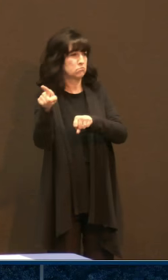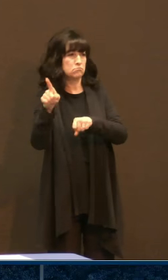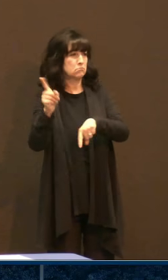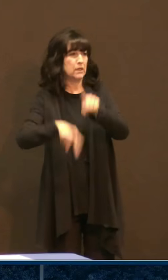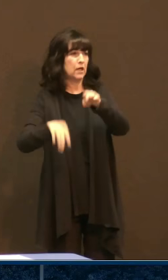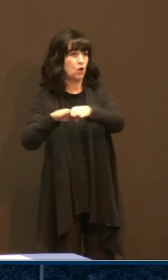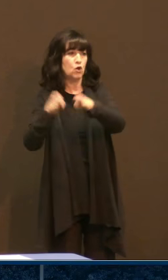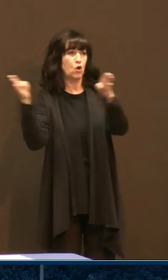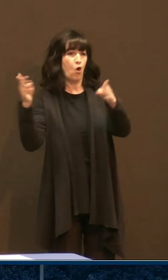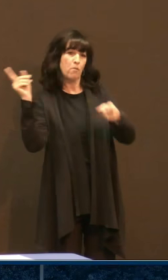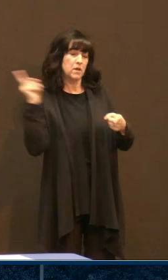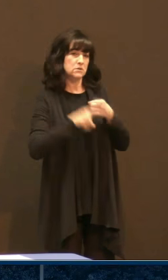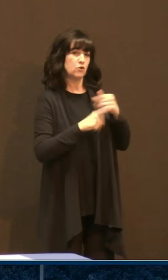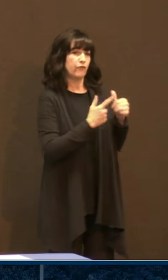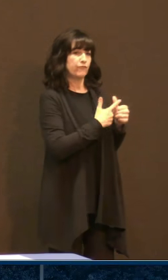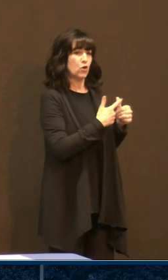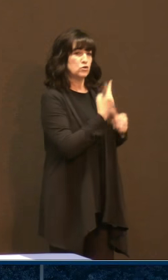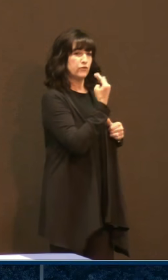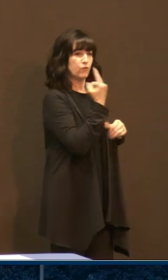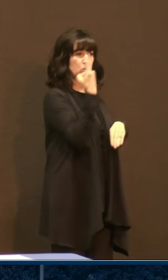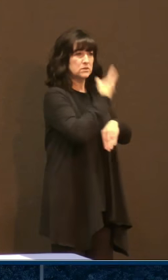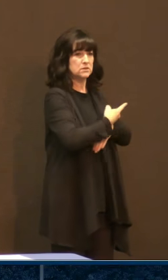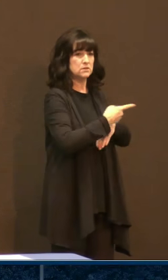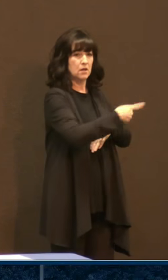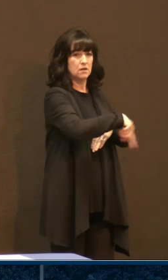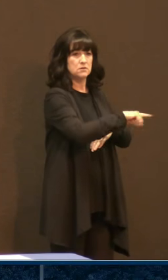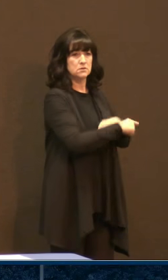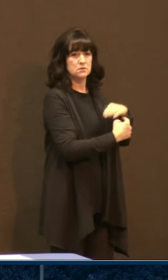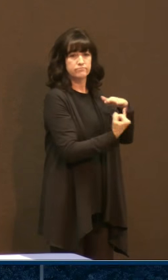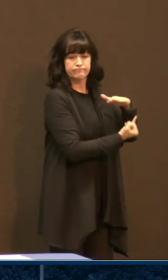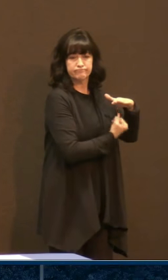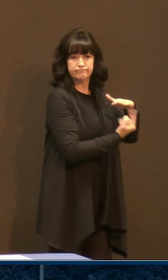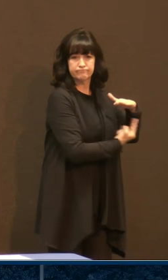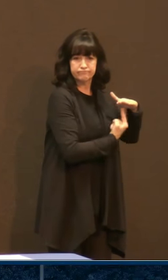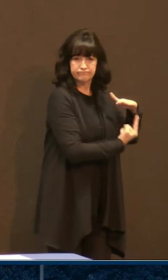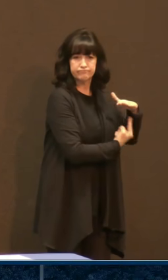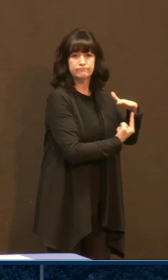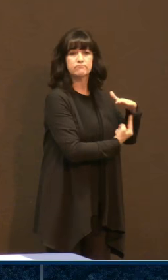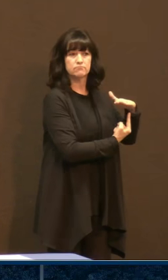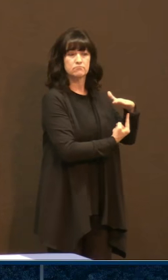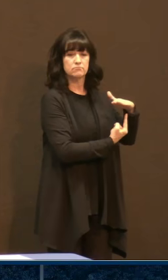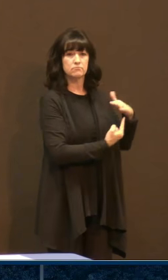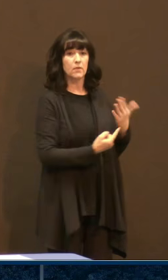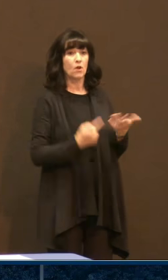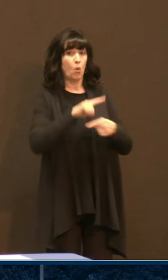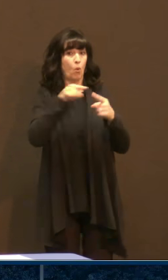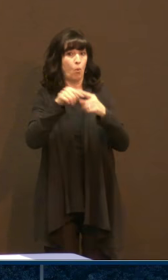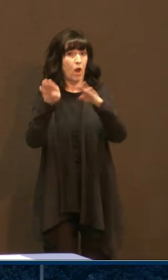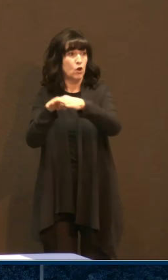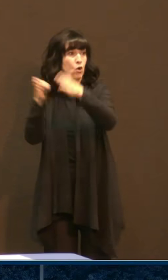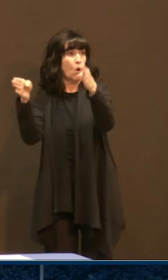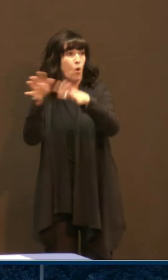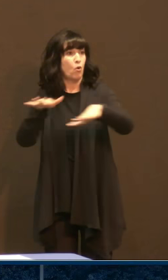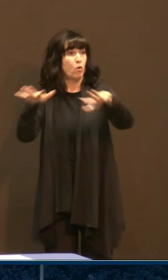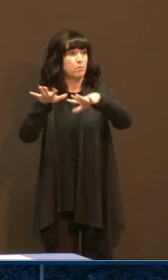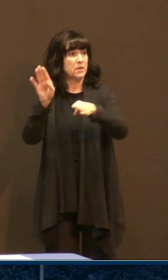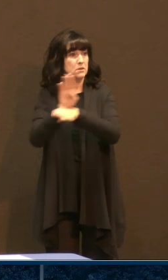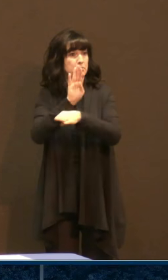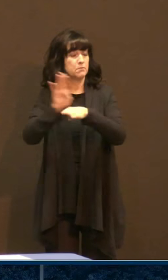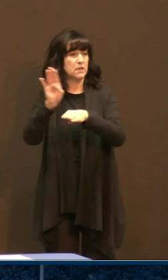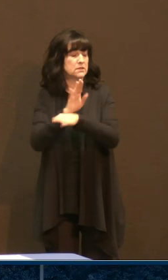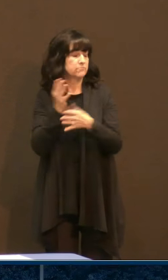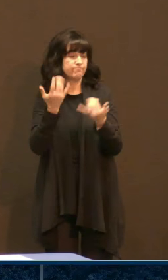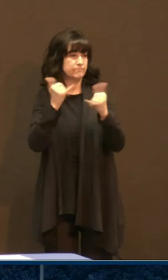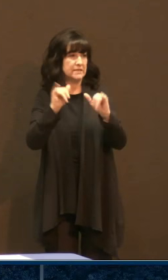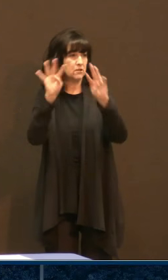When they might be open is still a question we're trying to sort out. The sooner we could do that, the better, but we